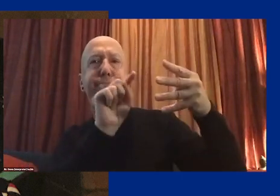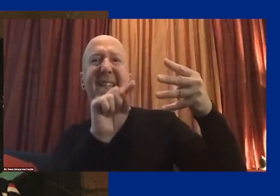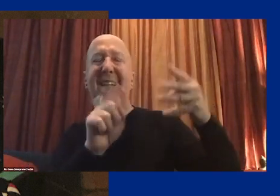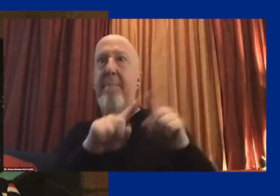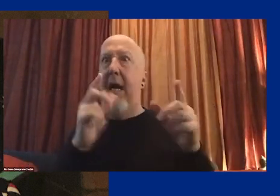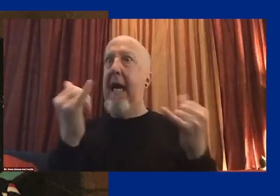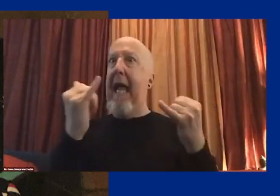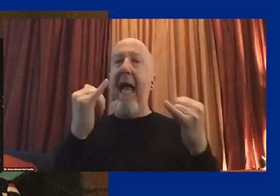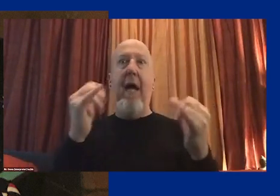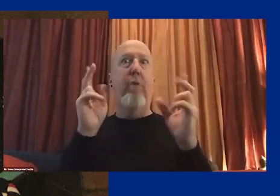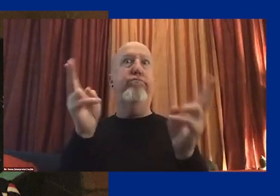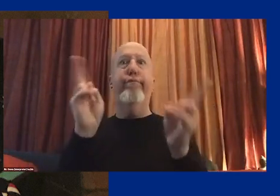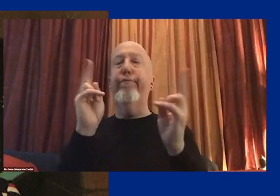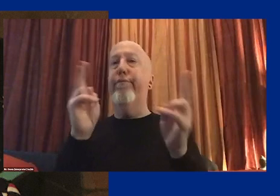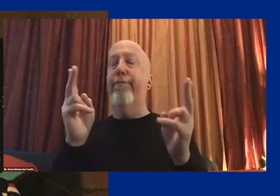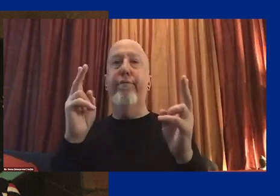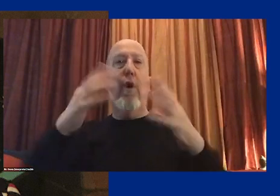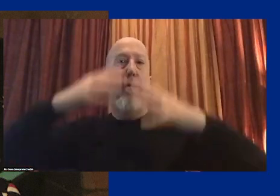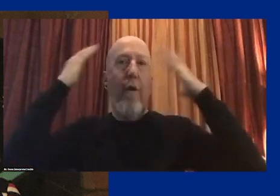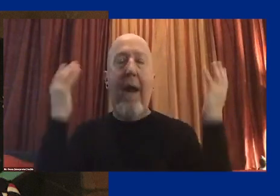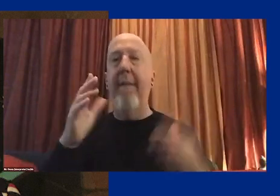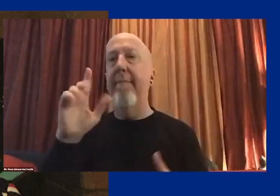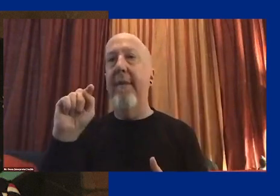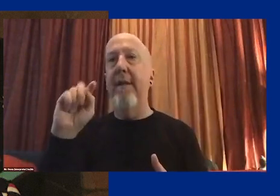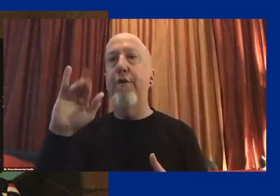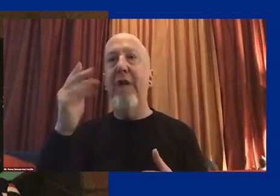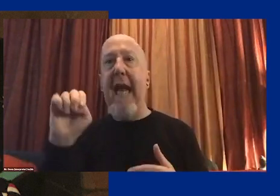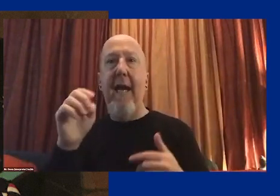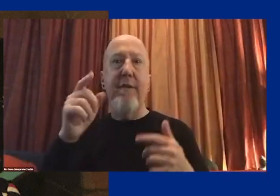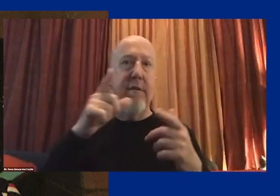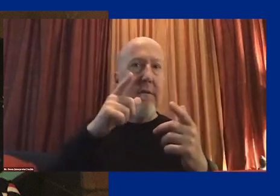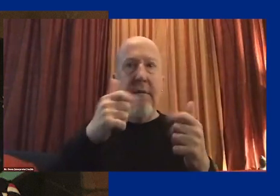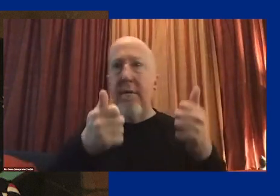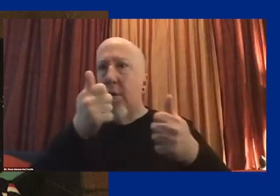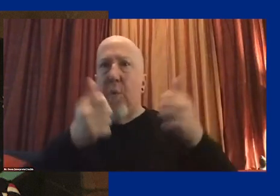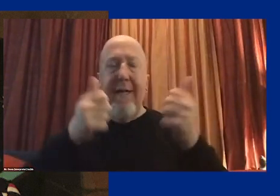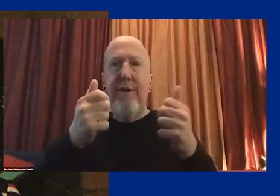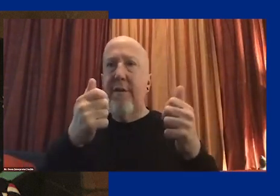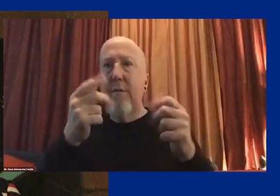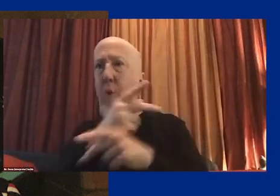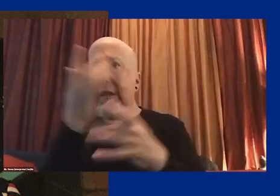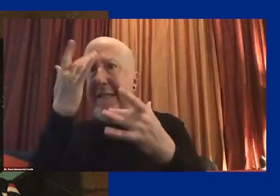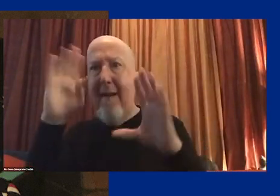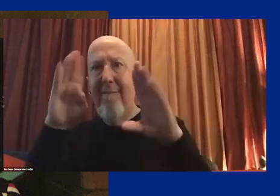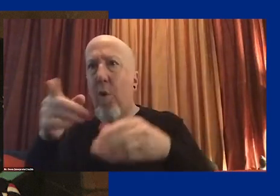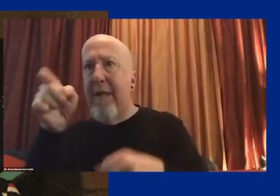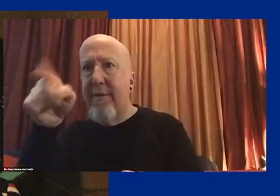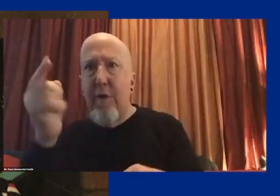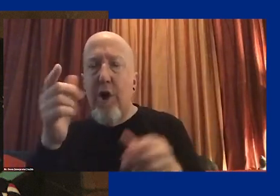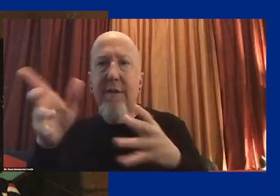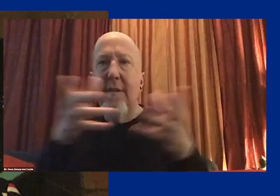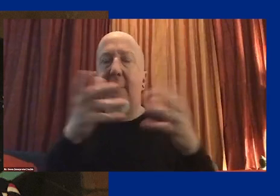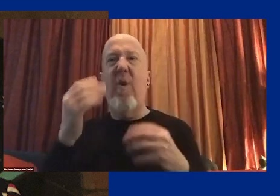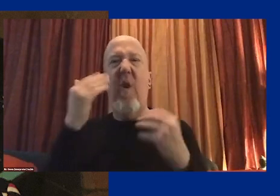times and things, I don't know what their protocols are and what they're doing as far as asking people